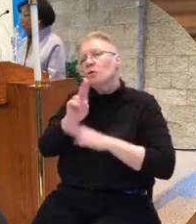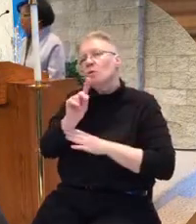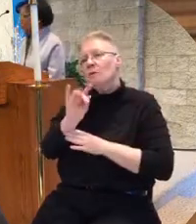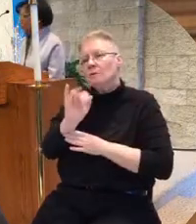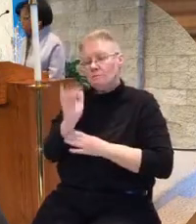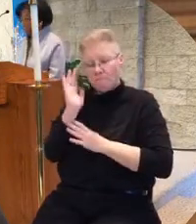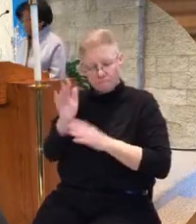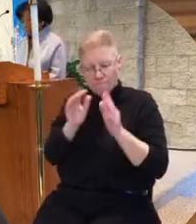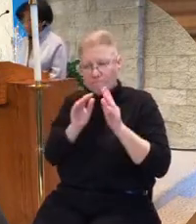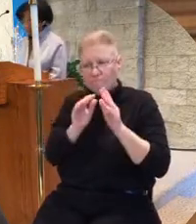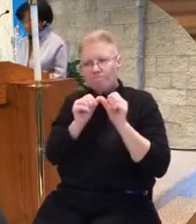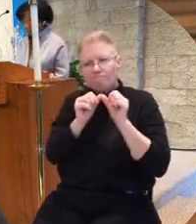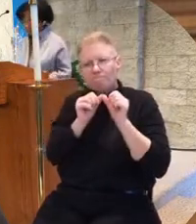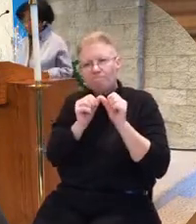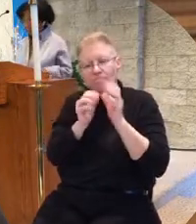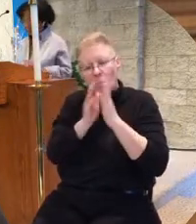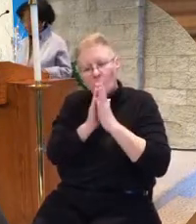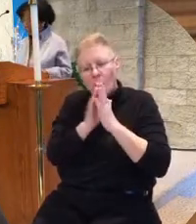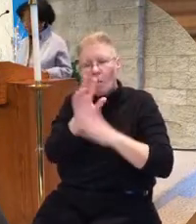additional 30 days.